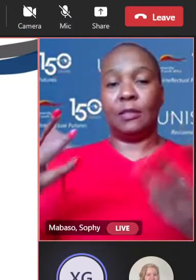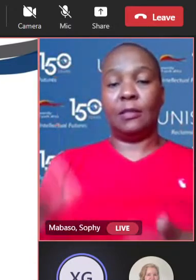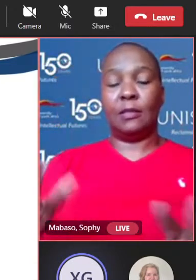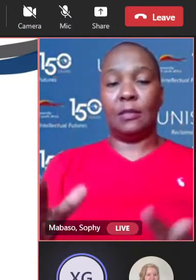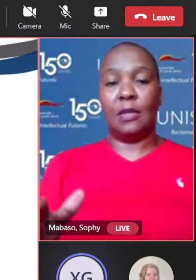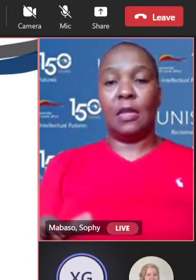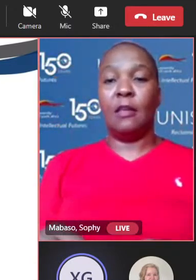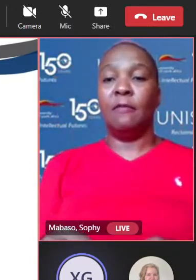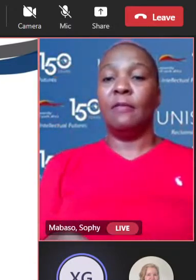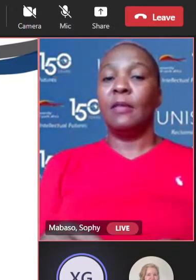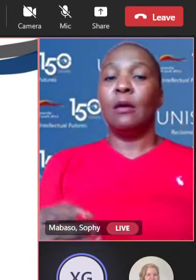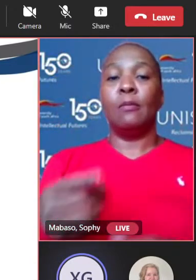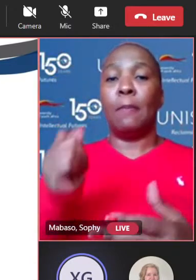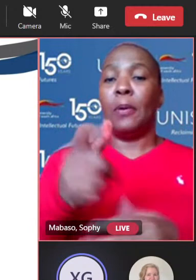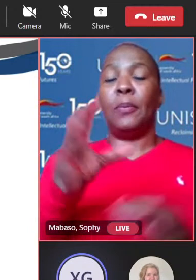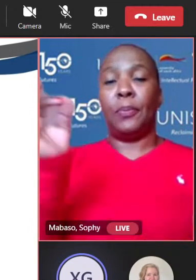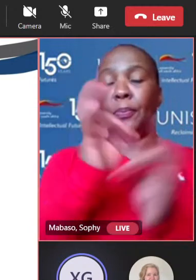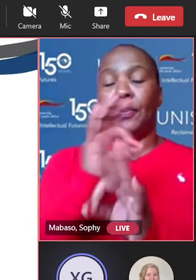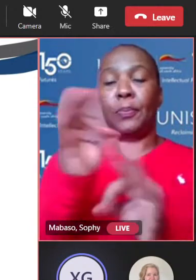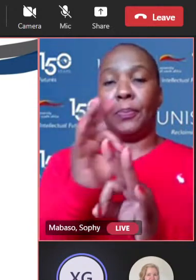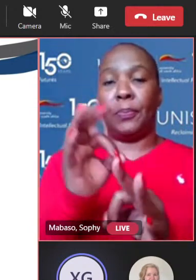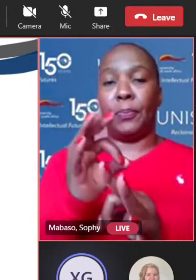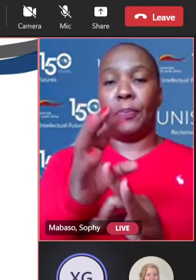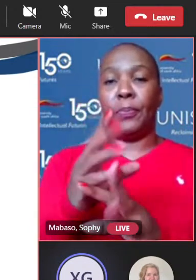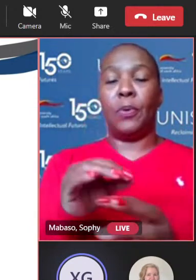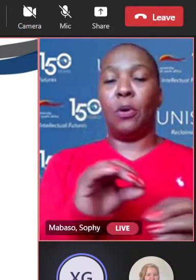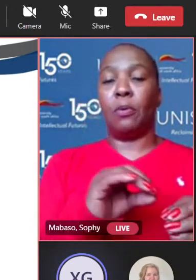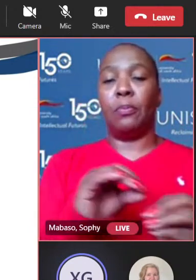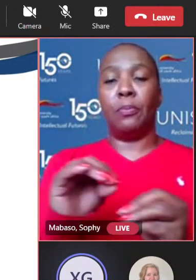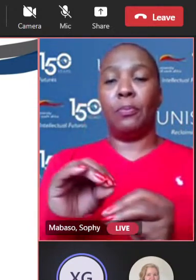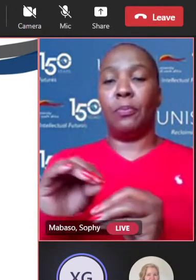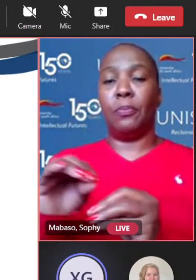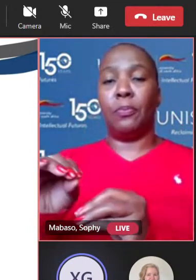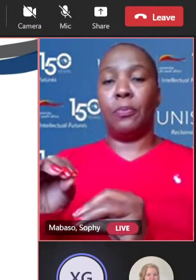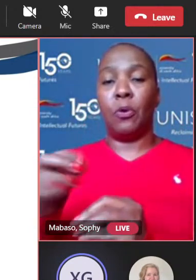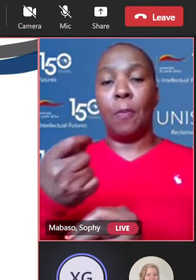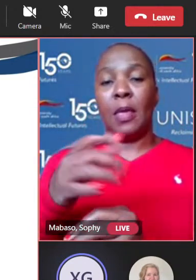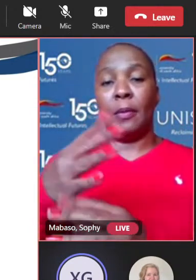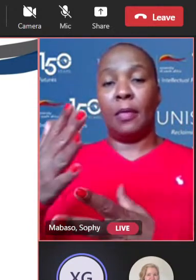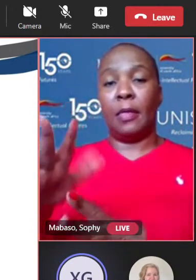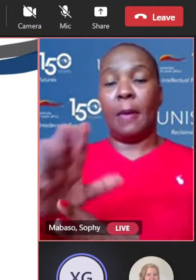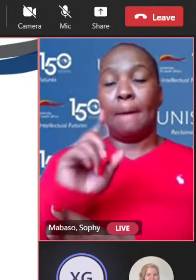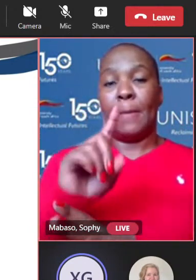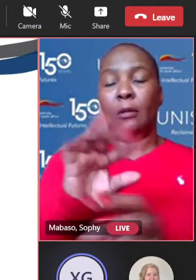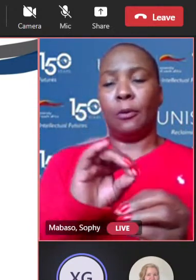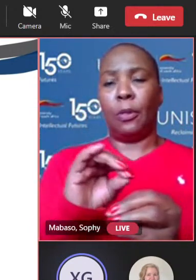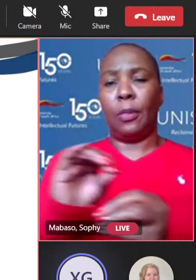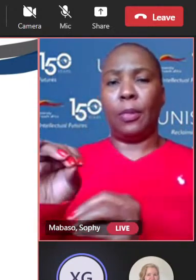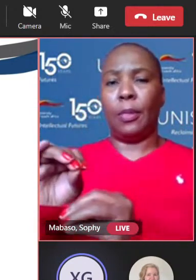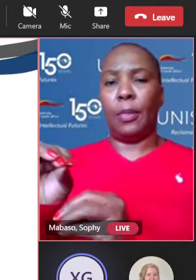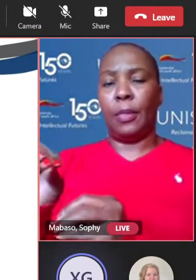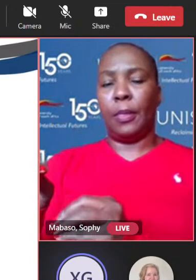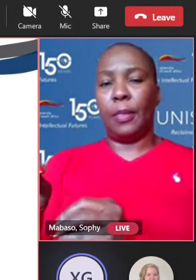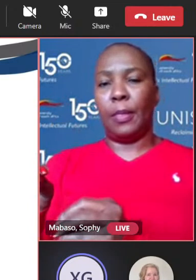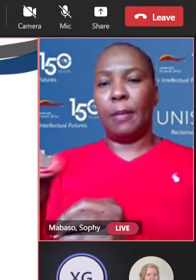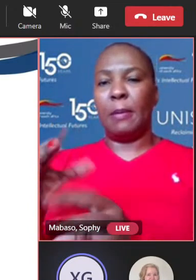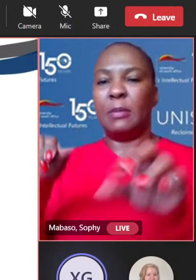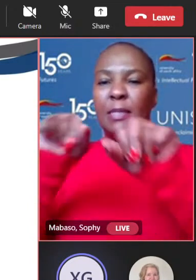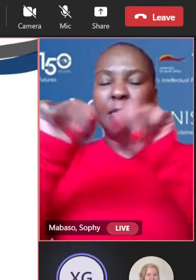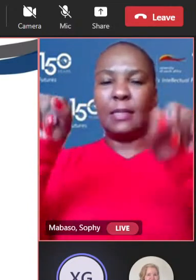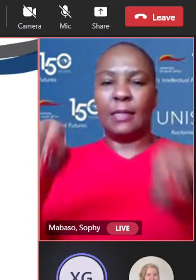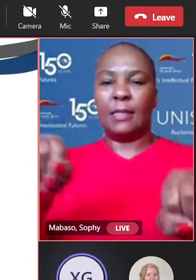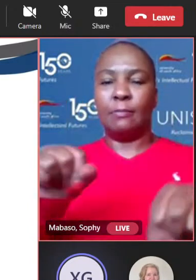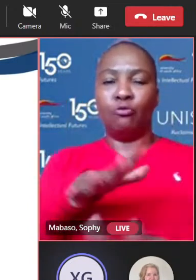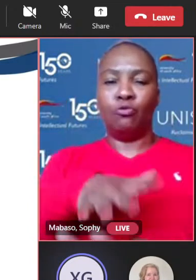not yet reflected, or if there's delays on the system itself, then it may take a bit of a while, maybe a couple of hours to a